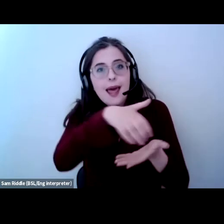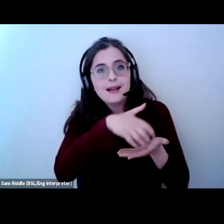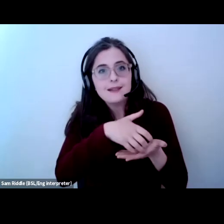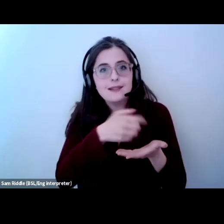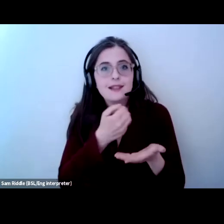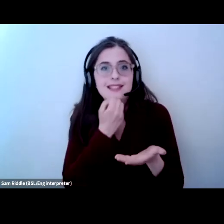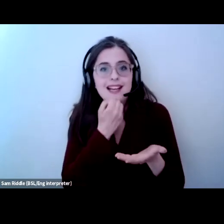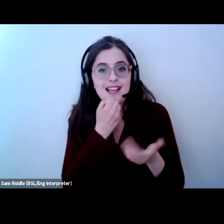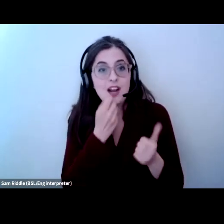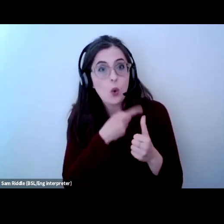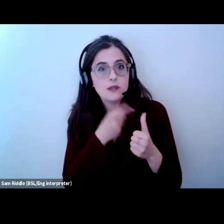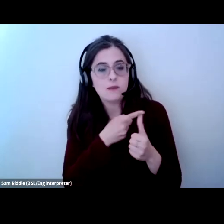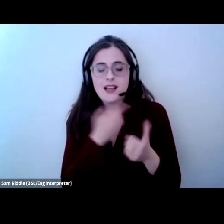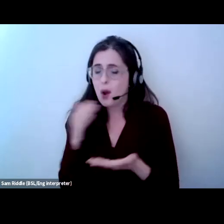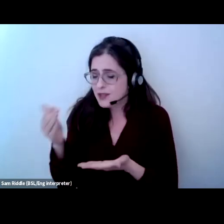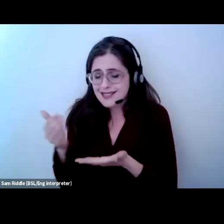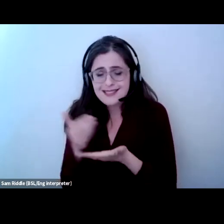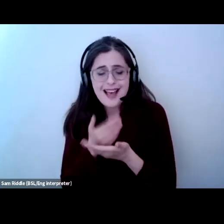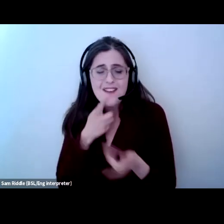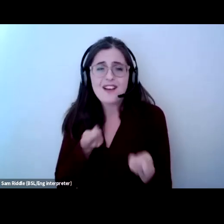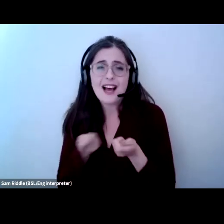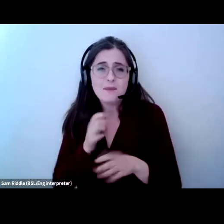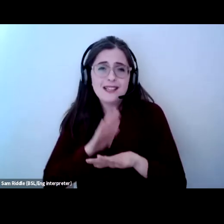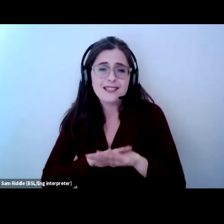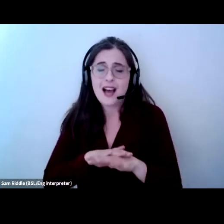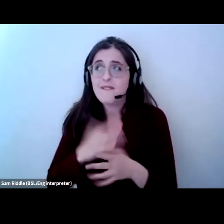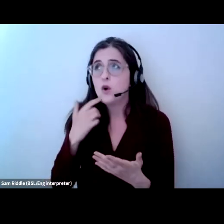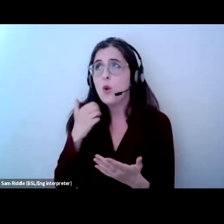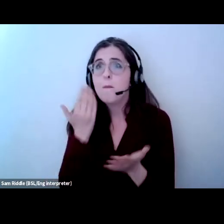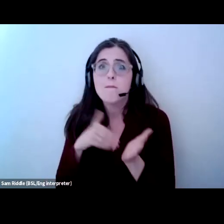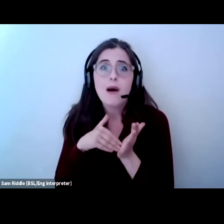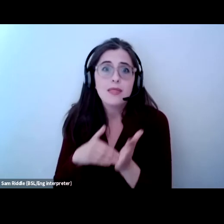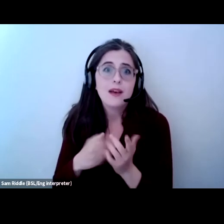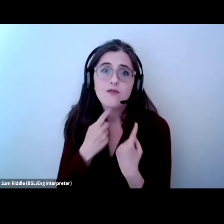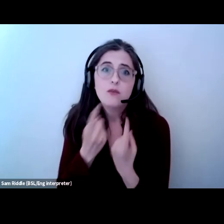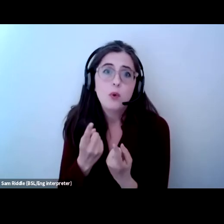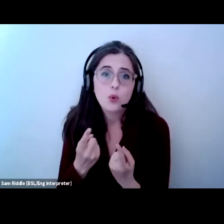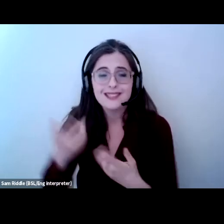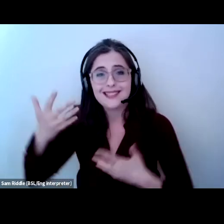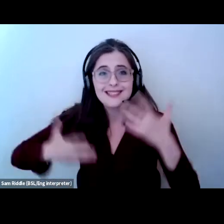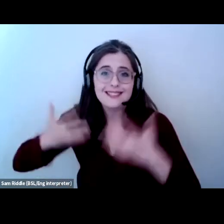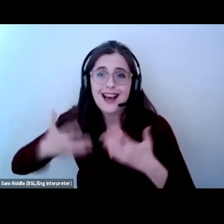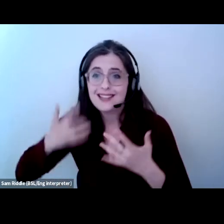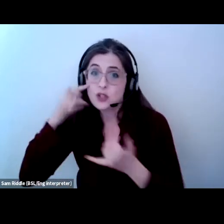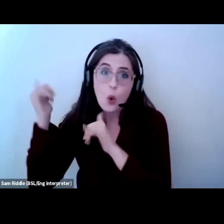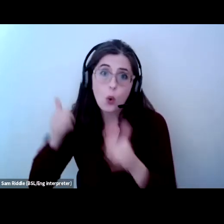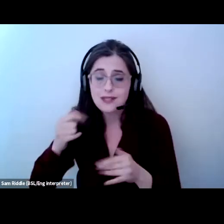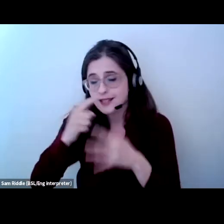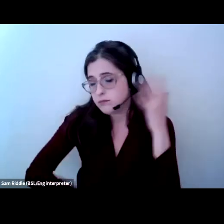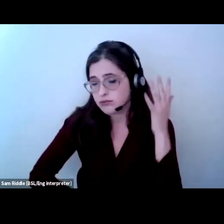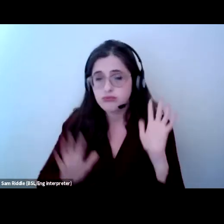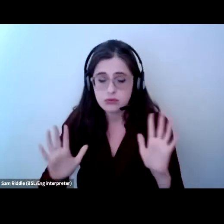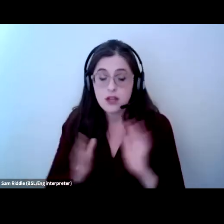it, saving us on admin time when it comes to monthly reporting and stats, when it comes to auditing, and